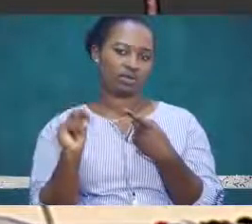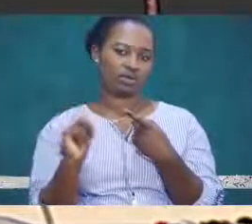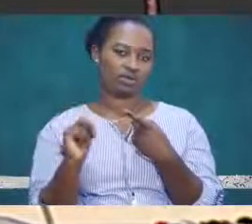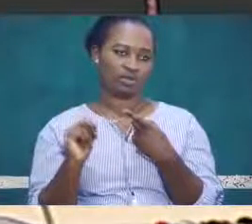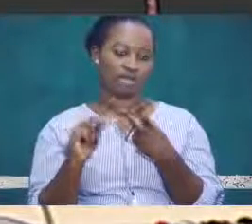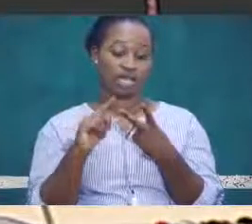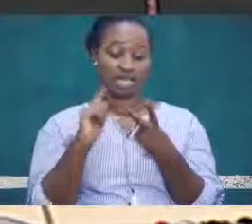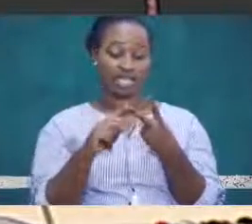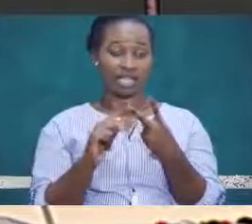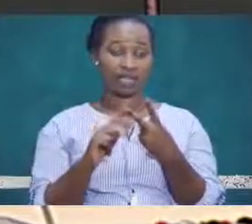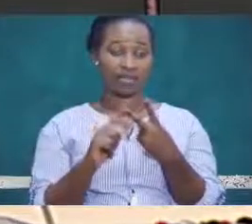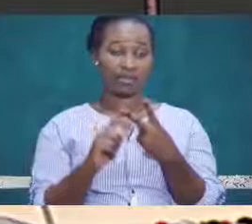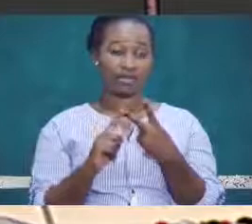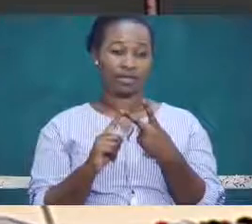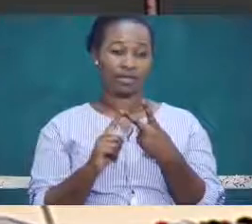and two,